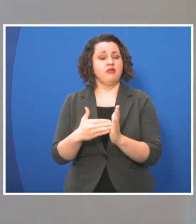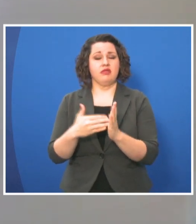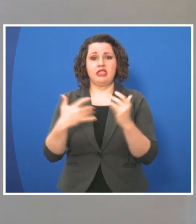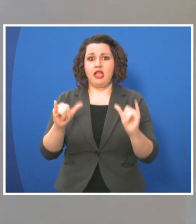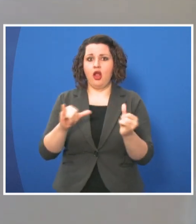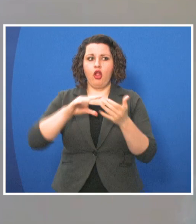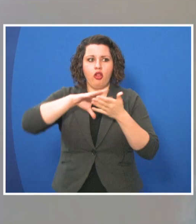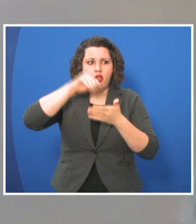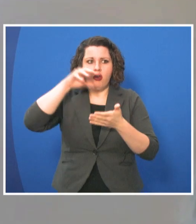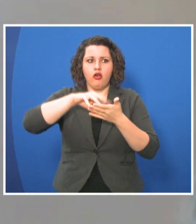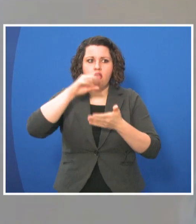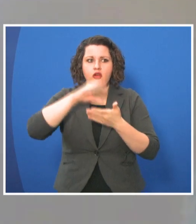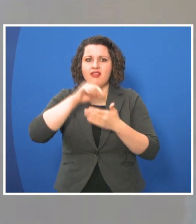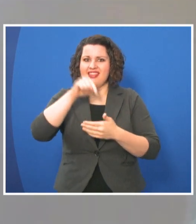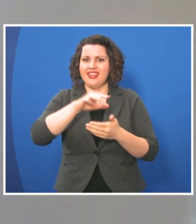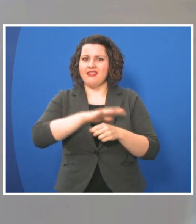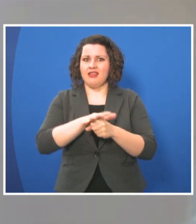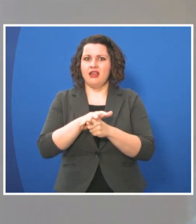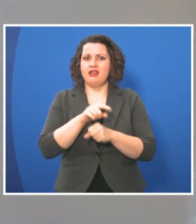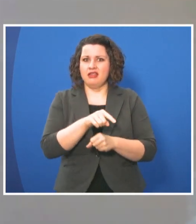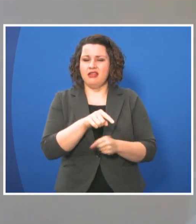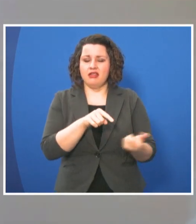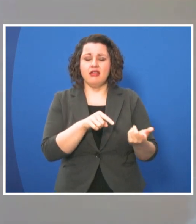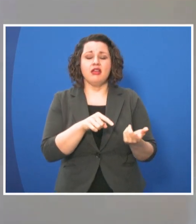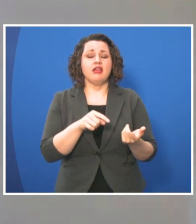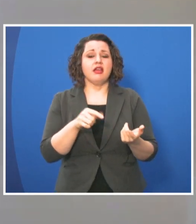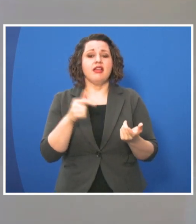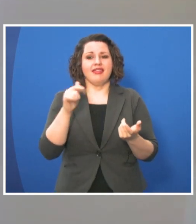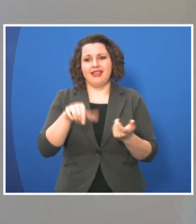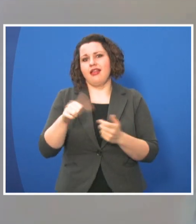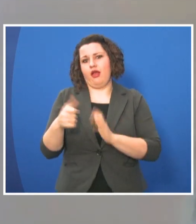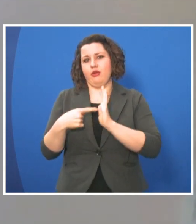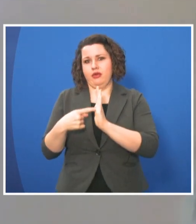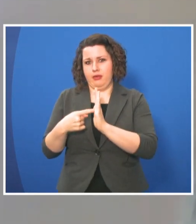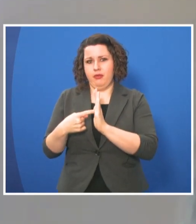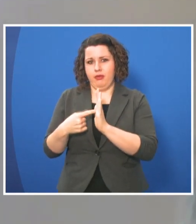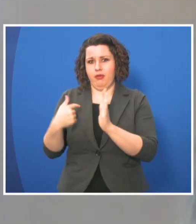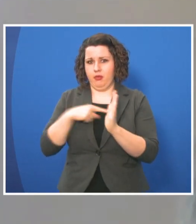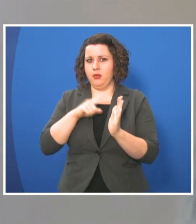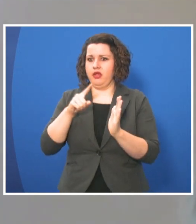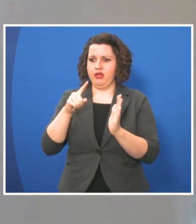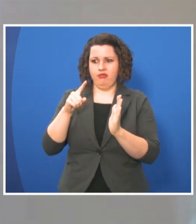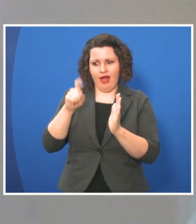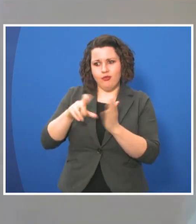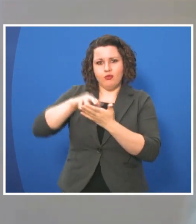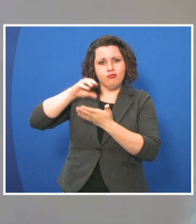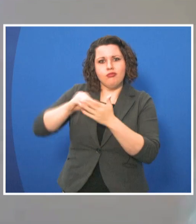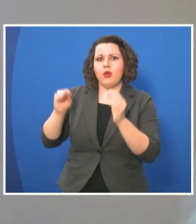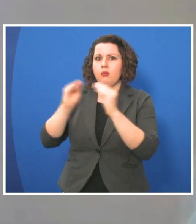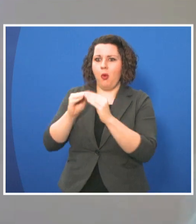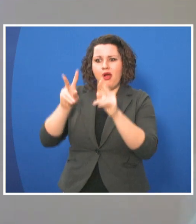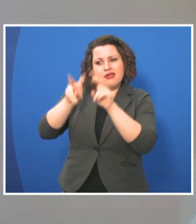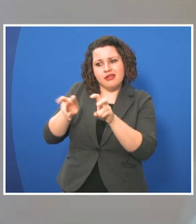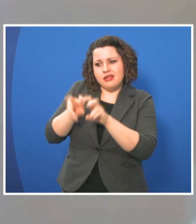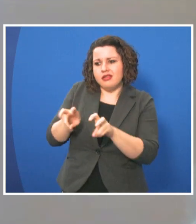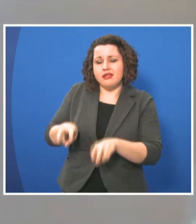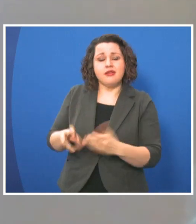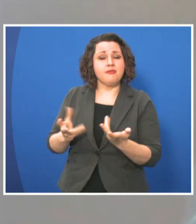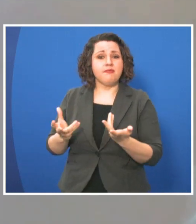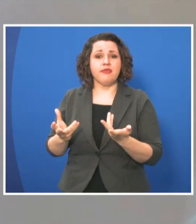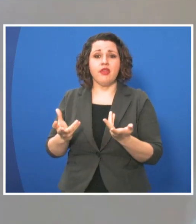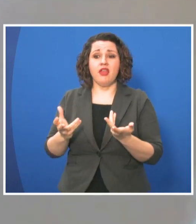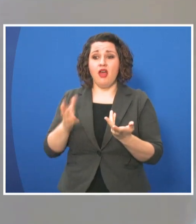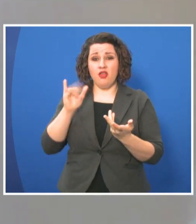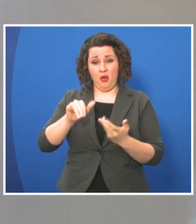about this virus as we move forward, and this is another example of a place where we have more to learn. We don't yet know how well